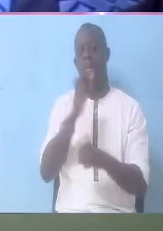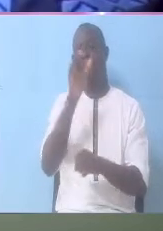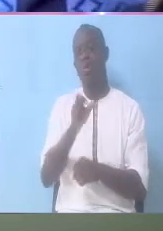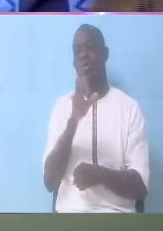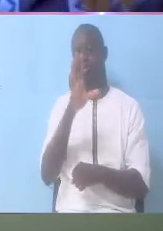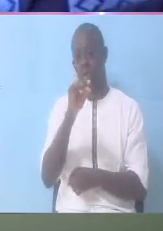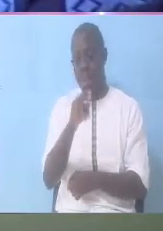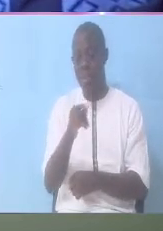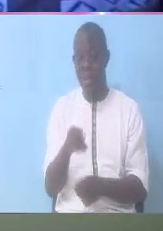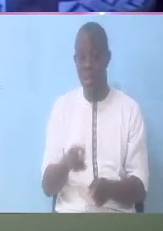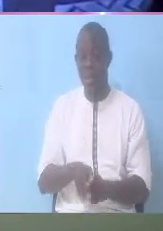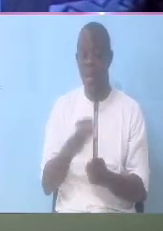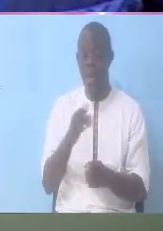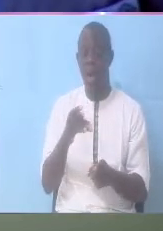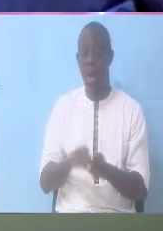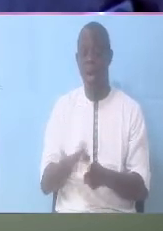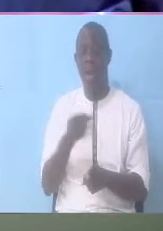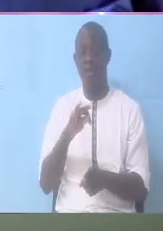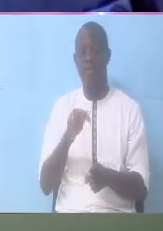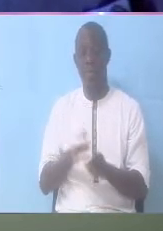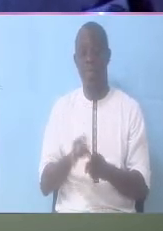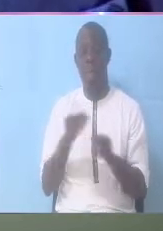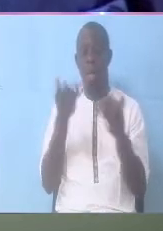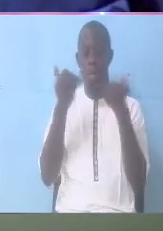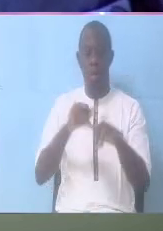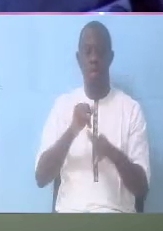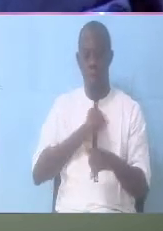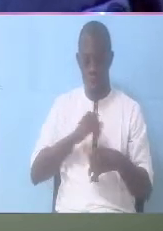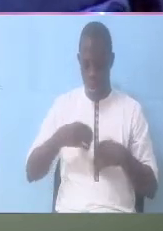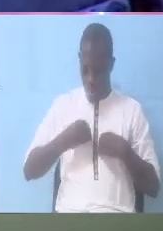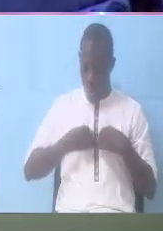Yes. So when they lose their clothing,